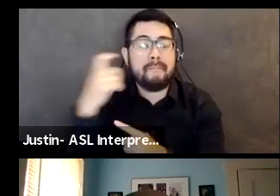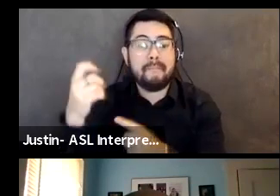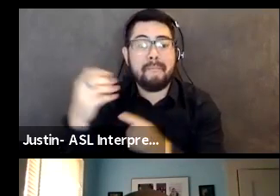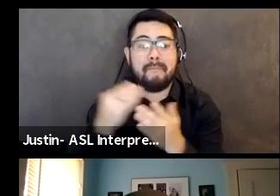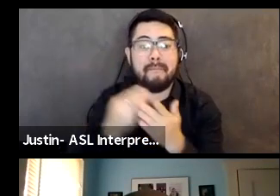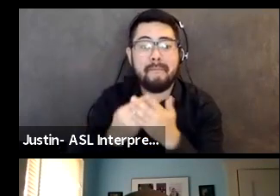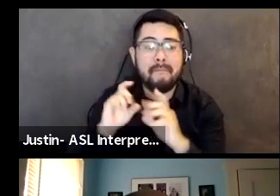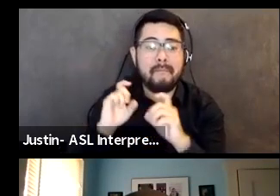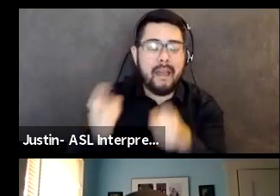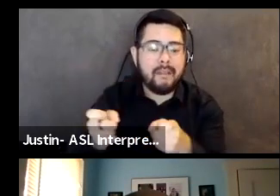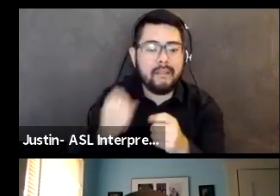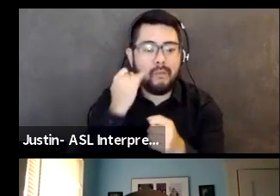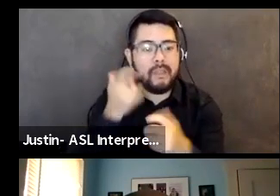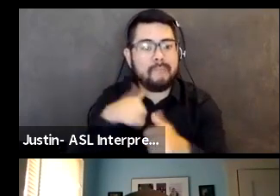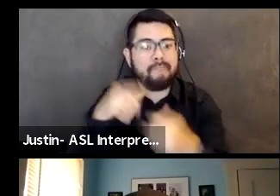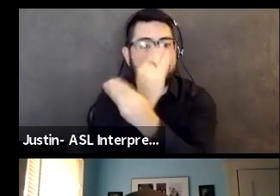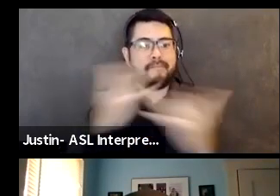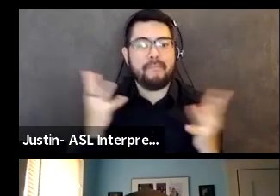the